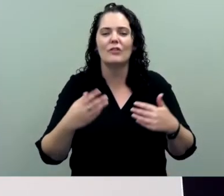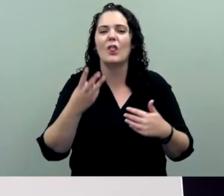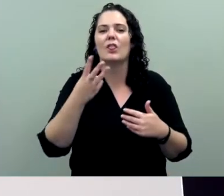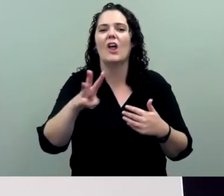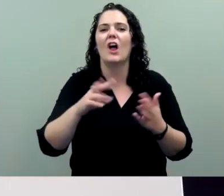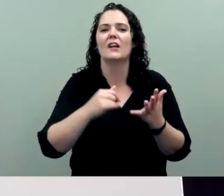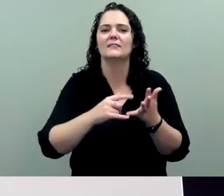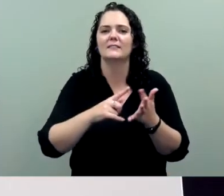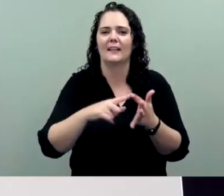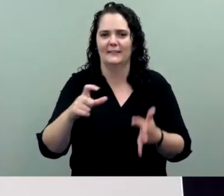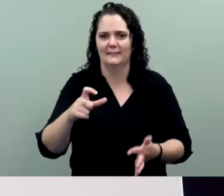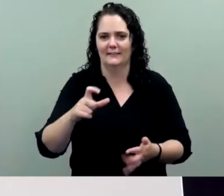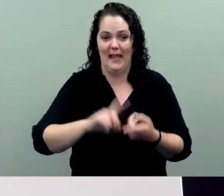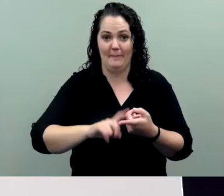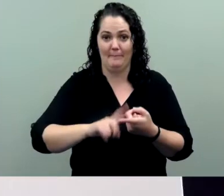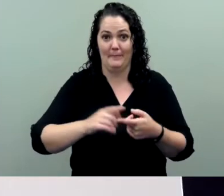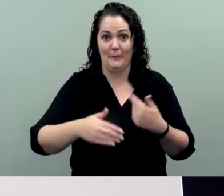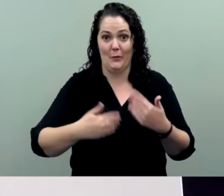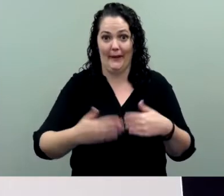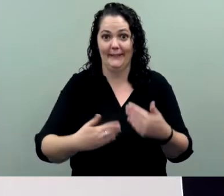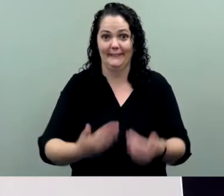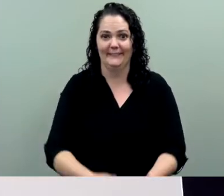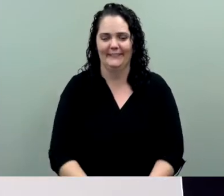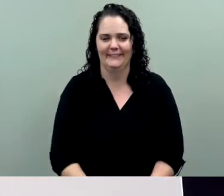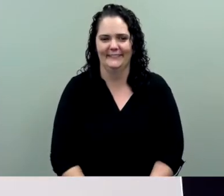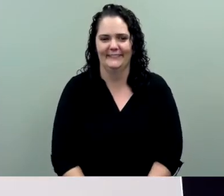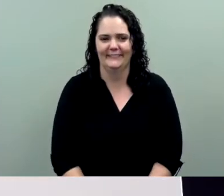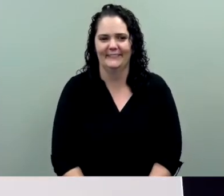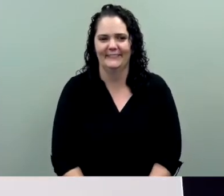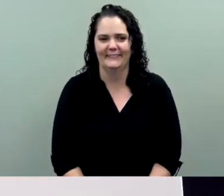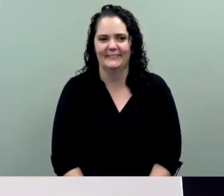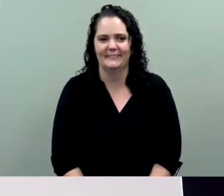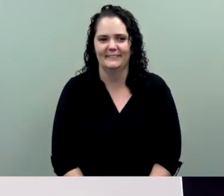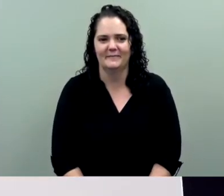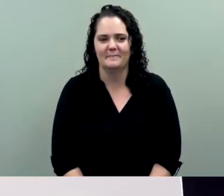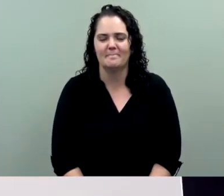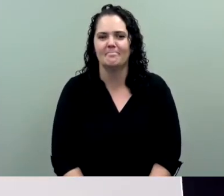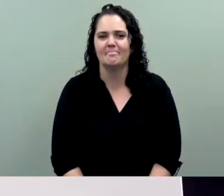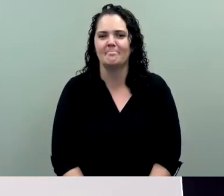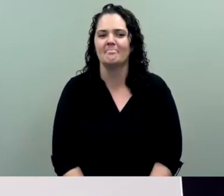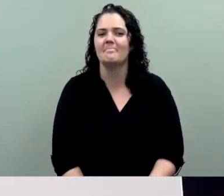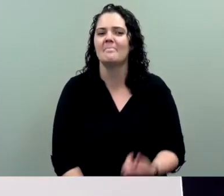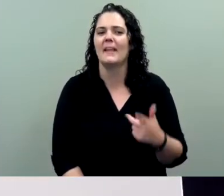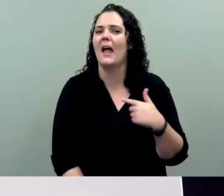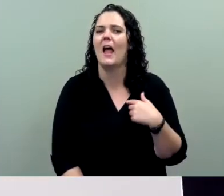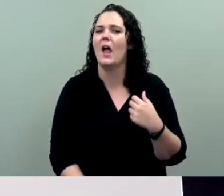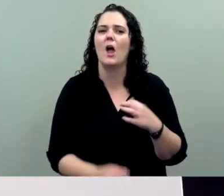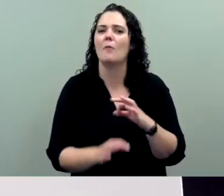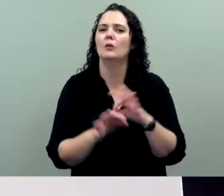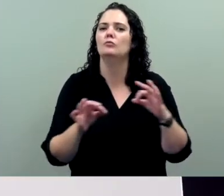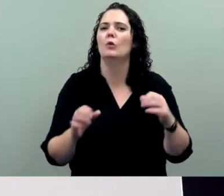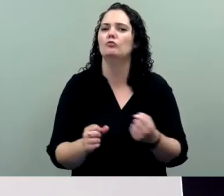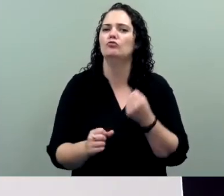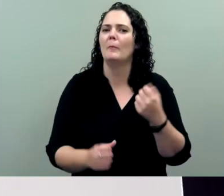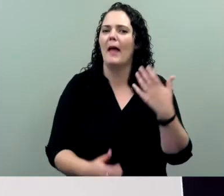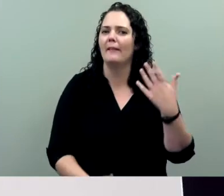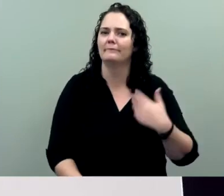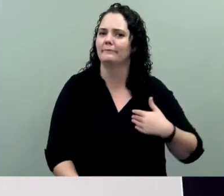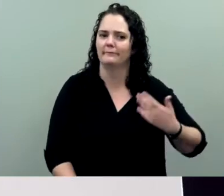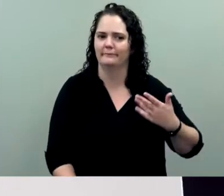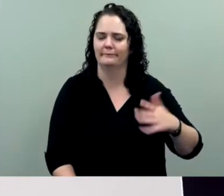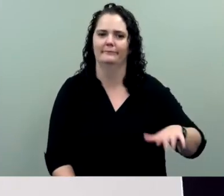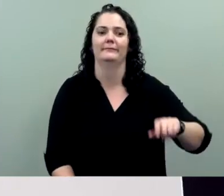30 seconds to finish these drawings. I'm going just with my non-dominant hand now. Here with